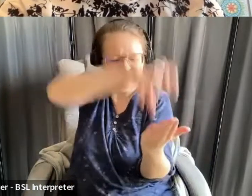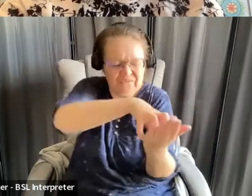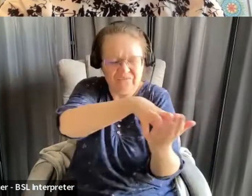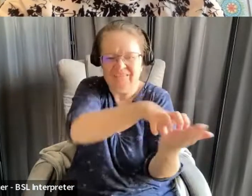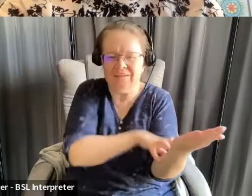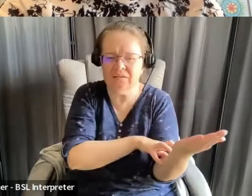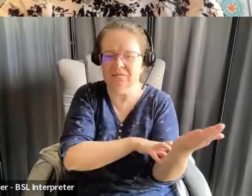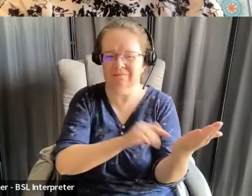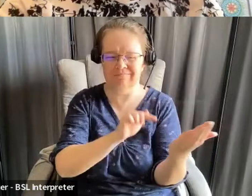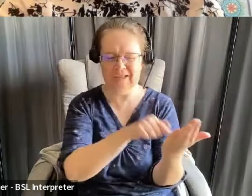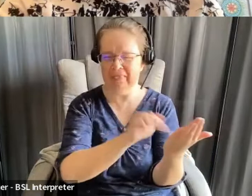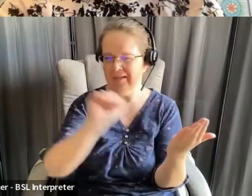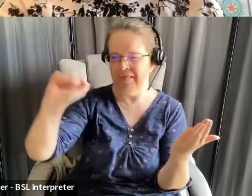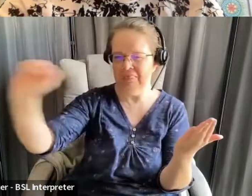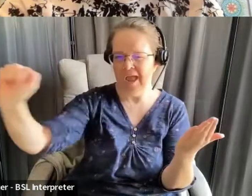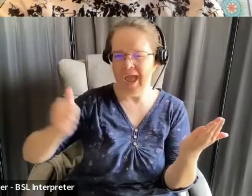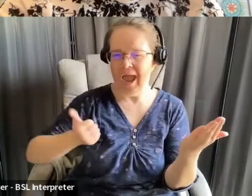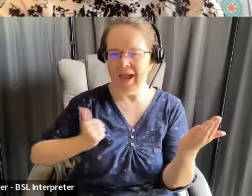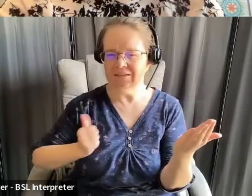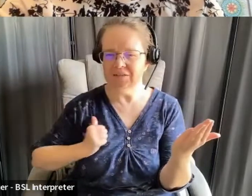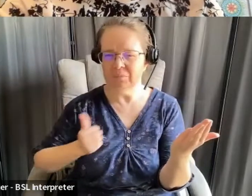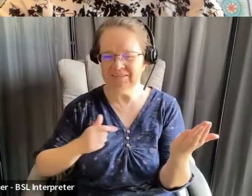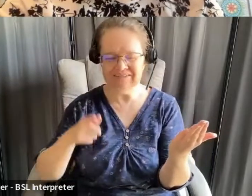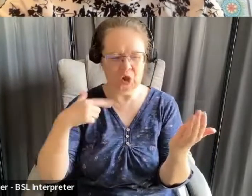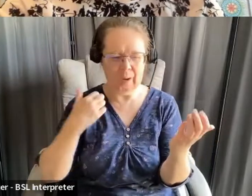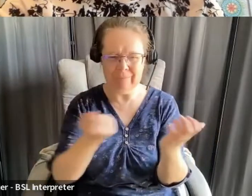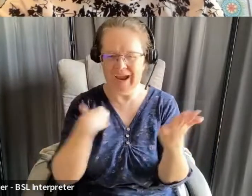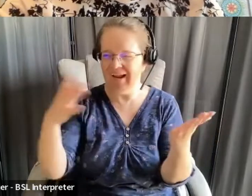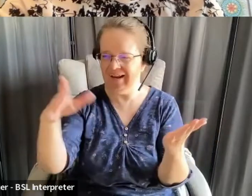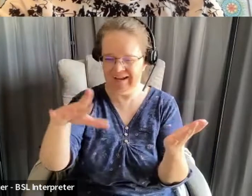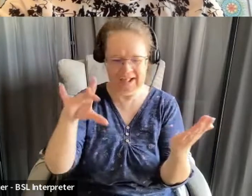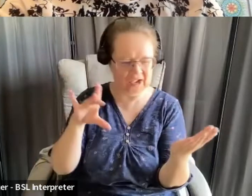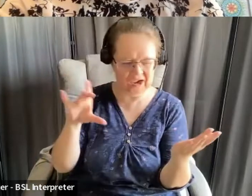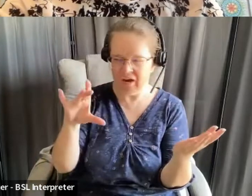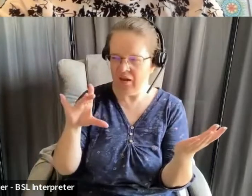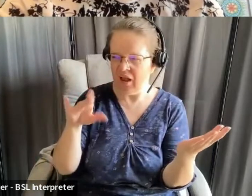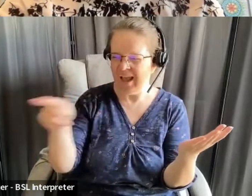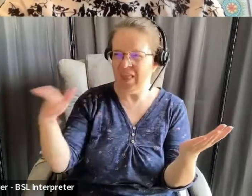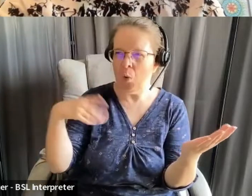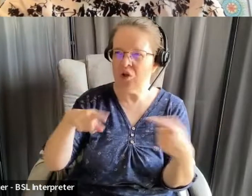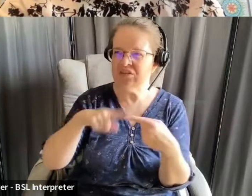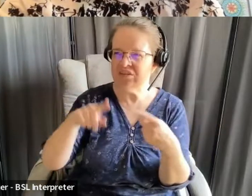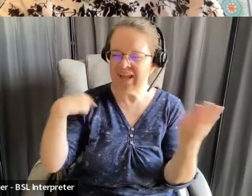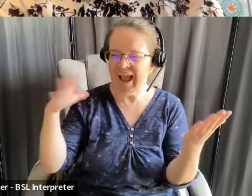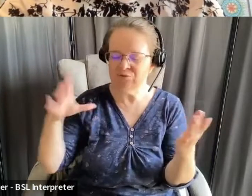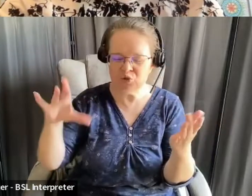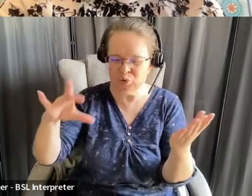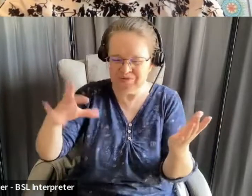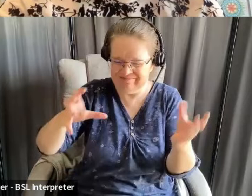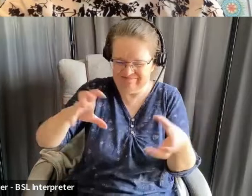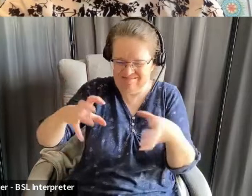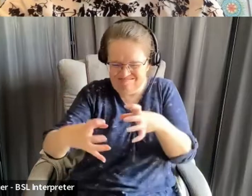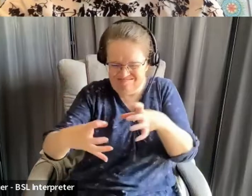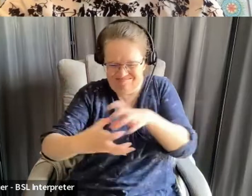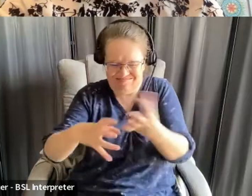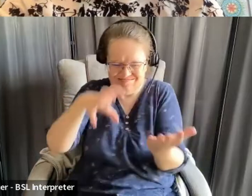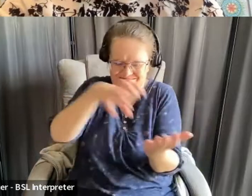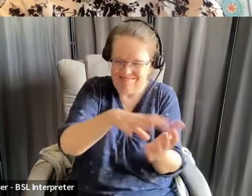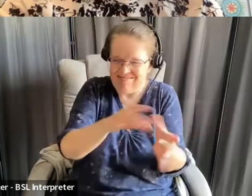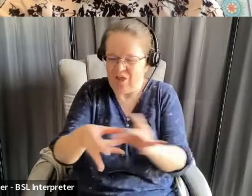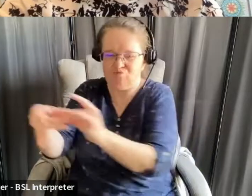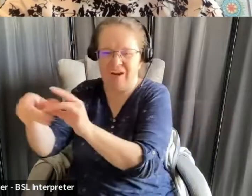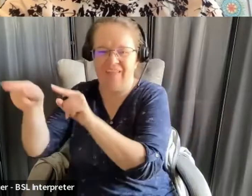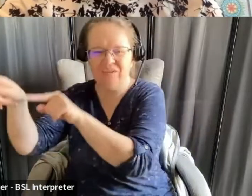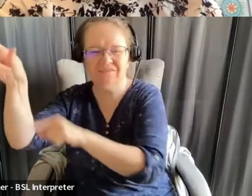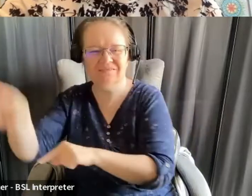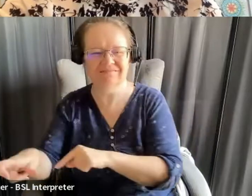people's expectations and making ourselves relevant to that job description. And I think you talk really